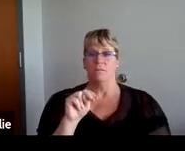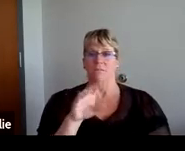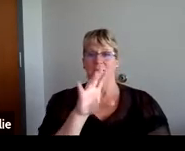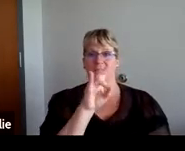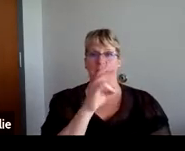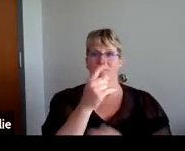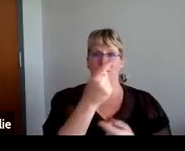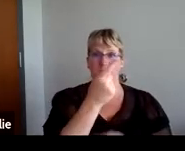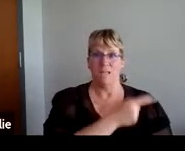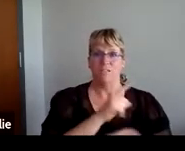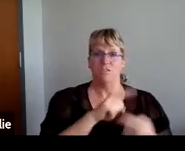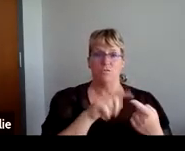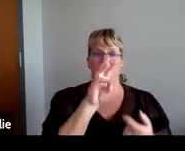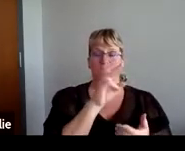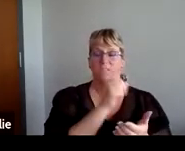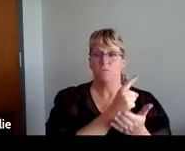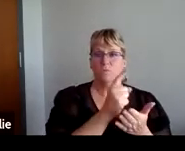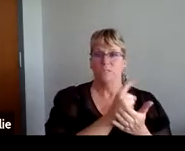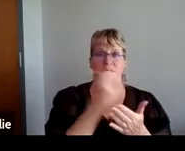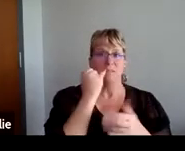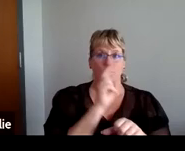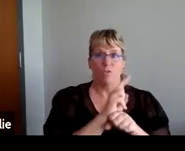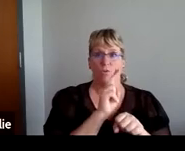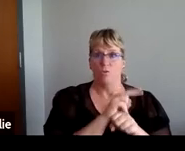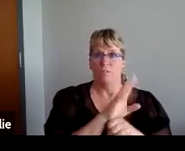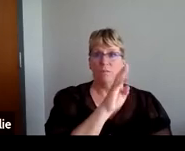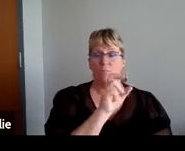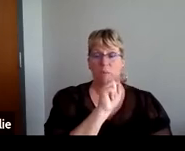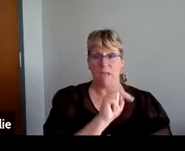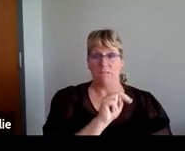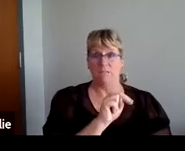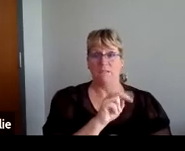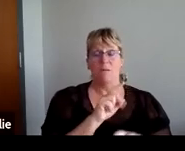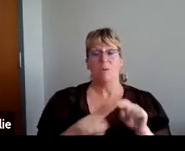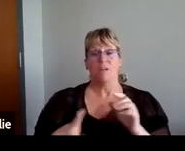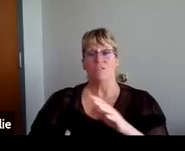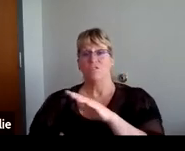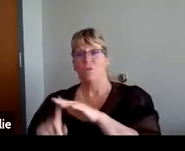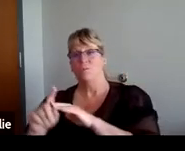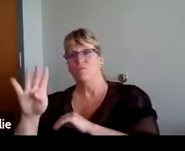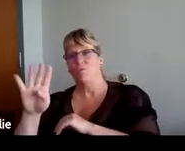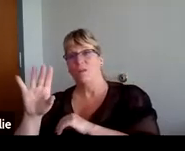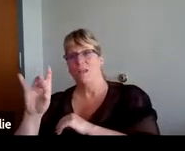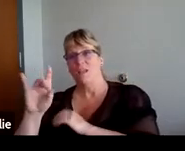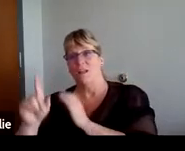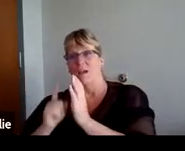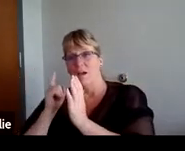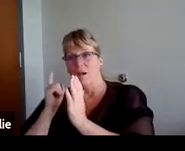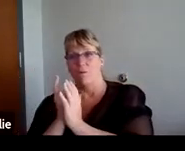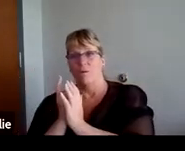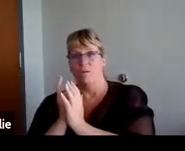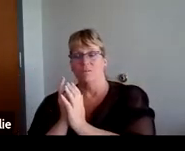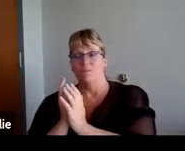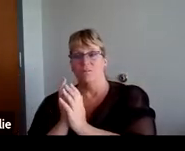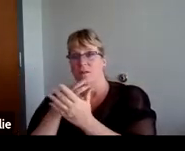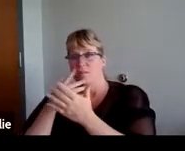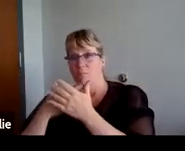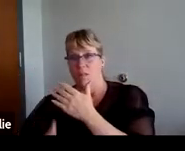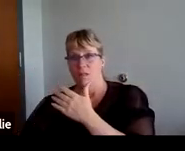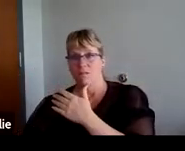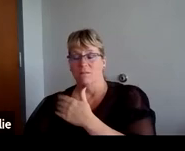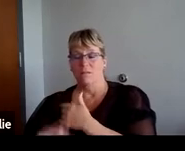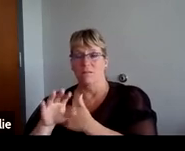6 weeks if a person is using a benzodiazepine, where it may only show up for 48 hours or so on a blood draw.